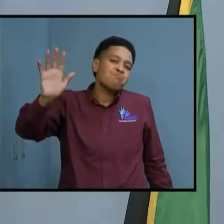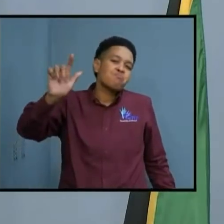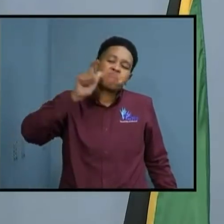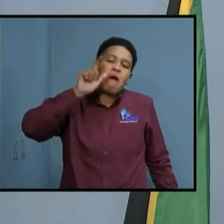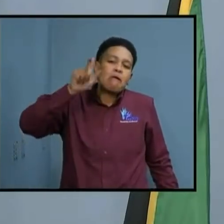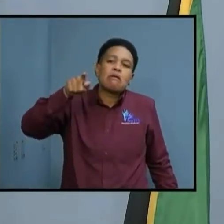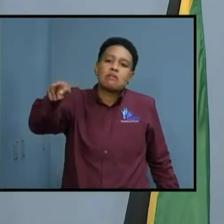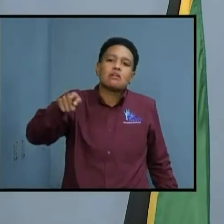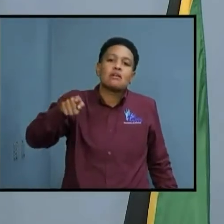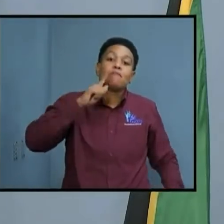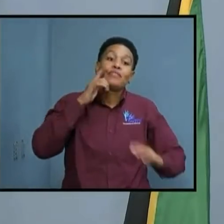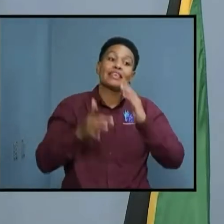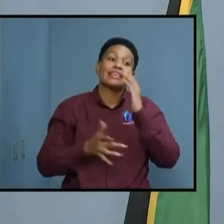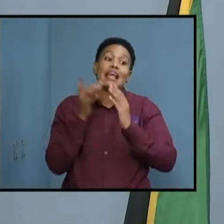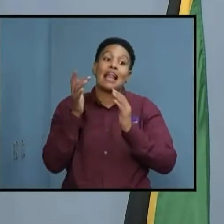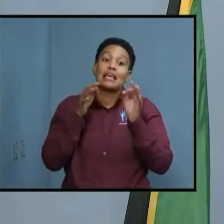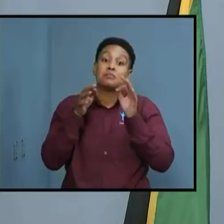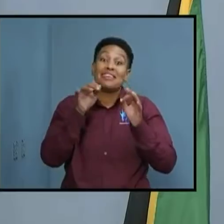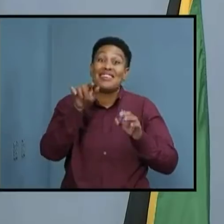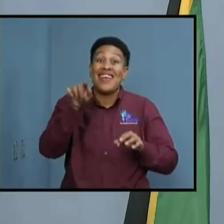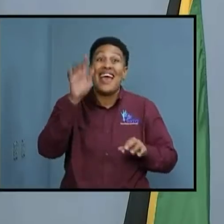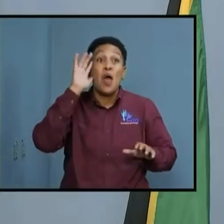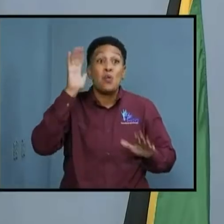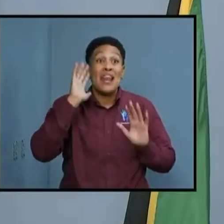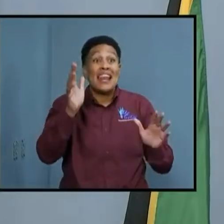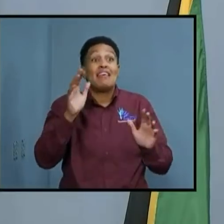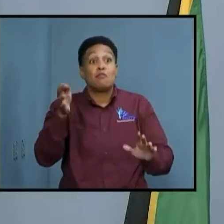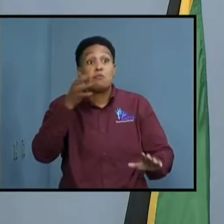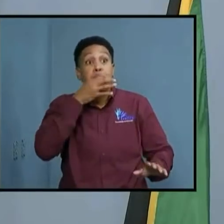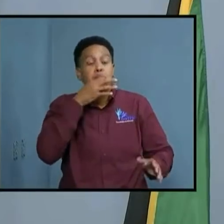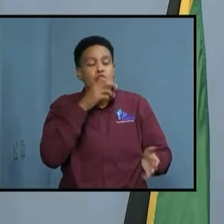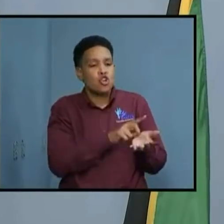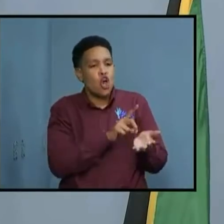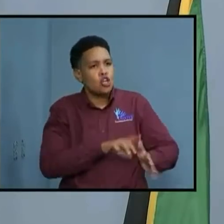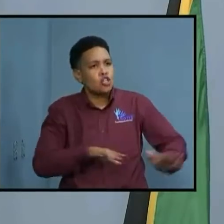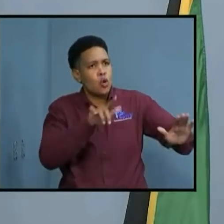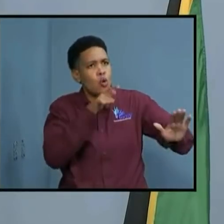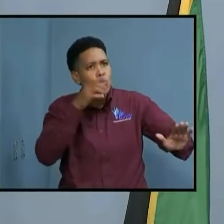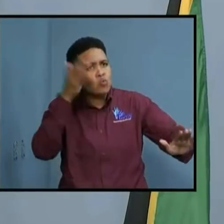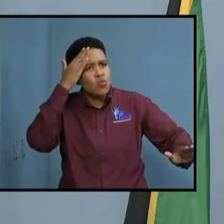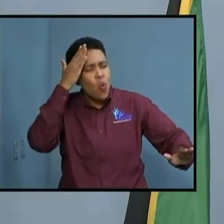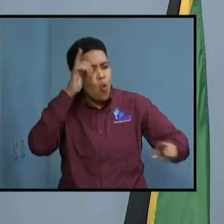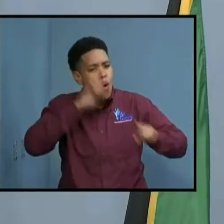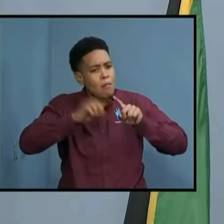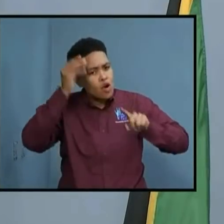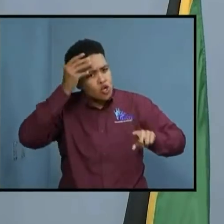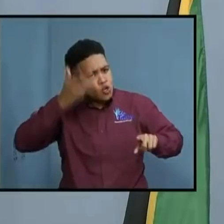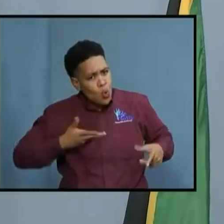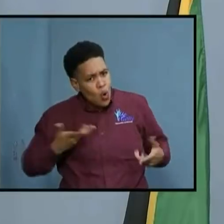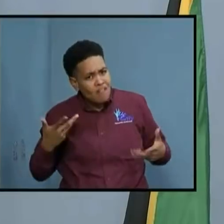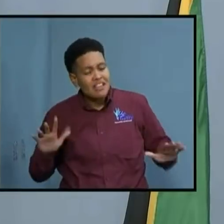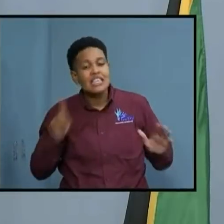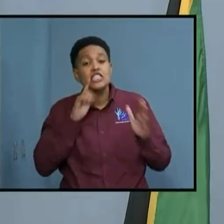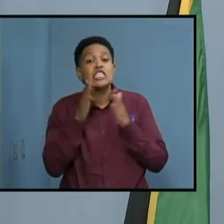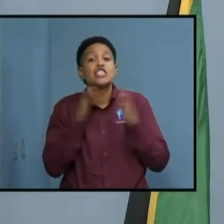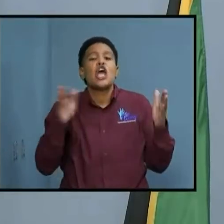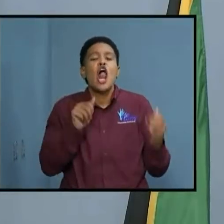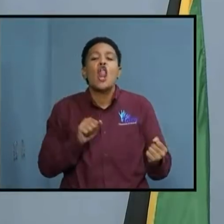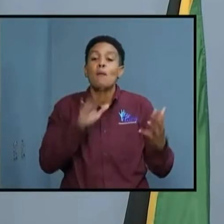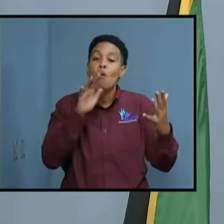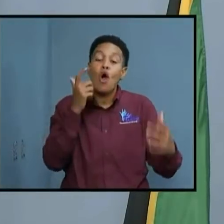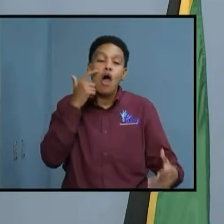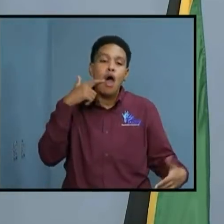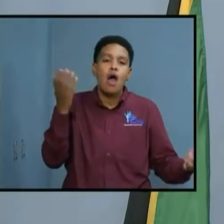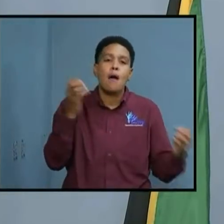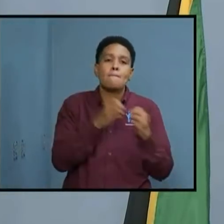technical explanation of that I will leave to the clinicians, but I've been told that the general approach will be